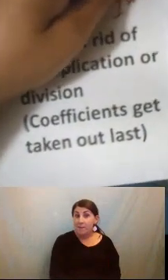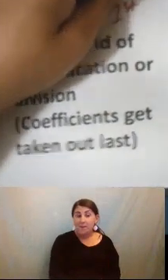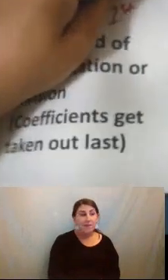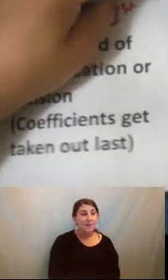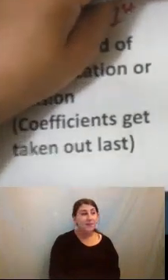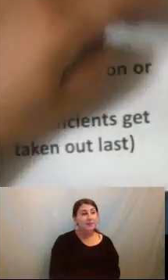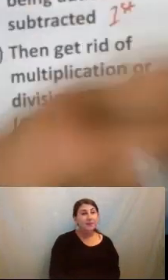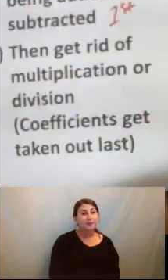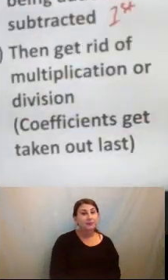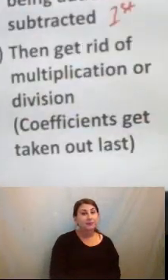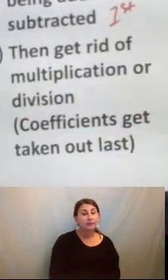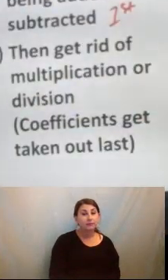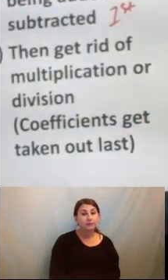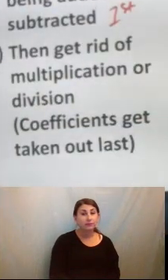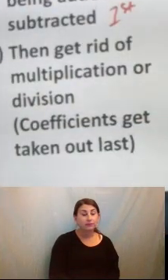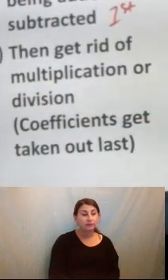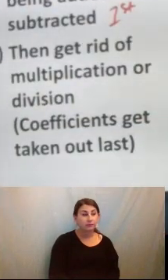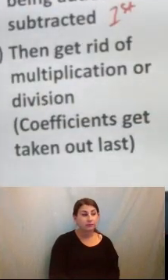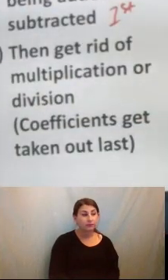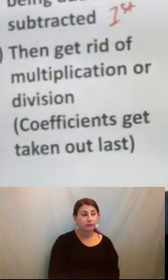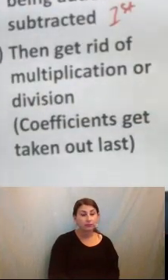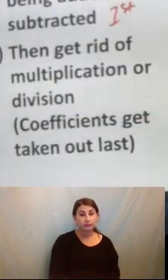All right.